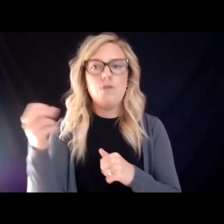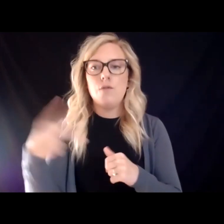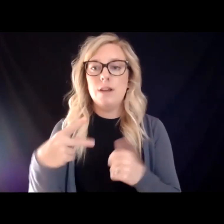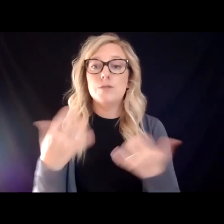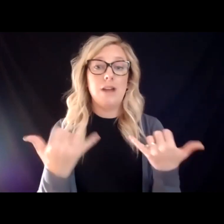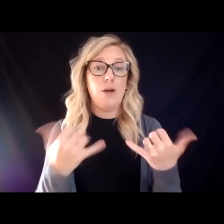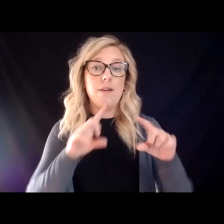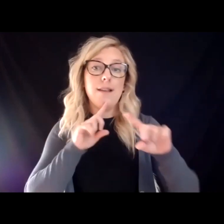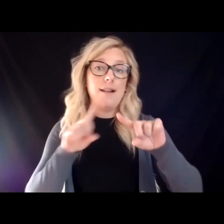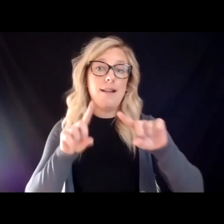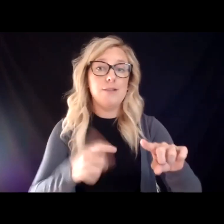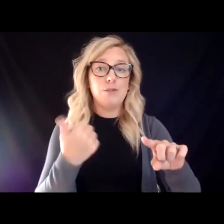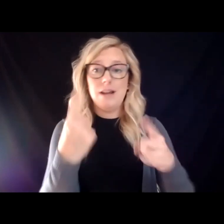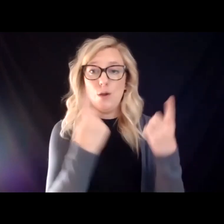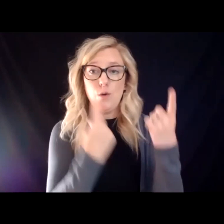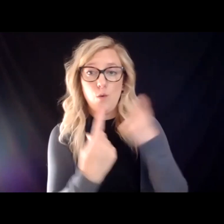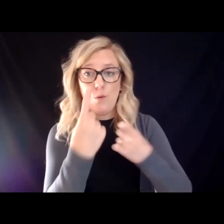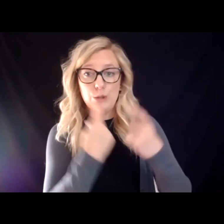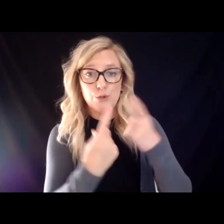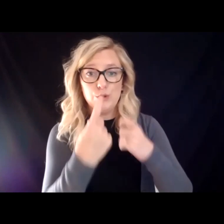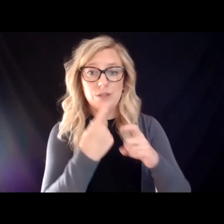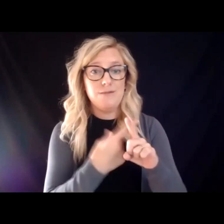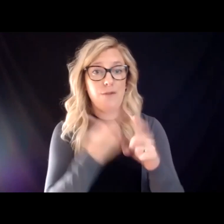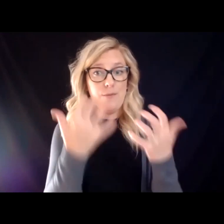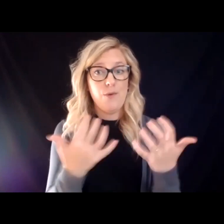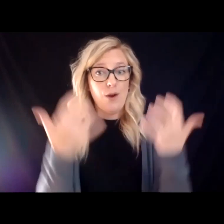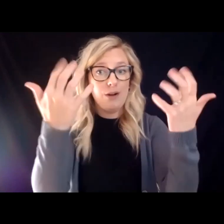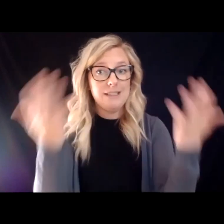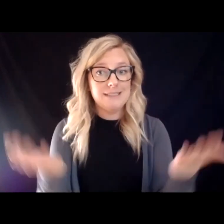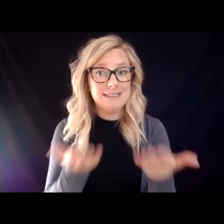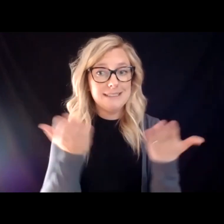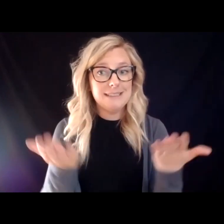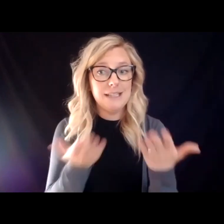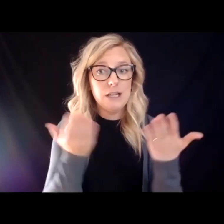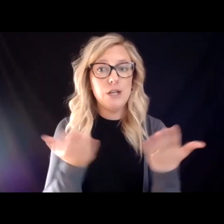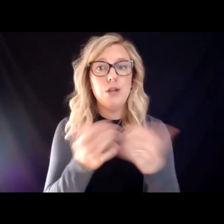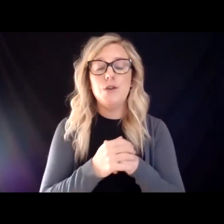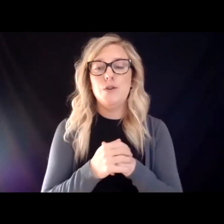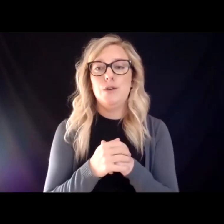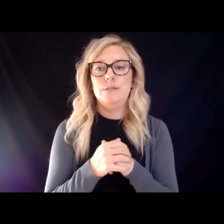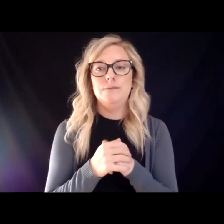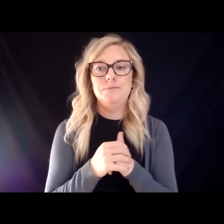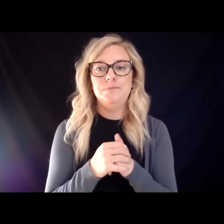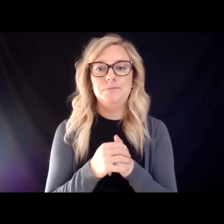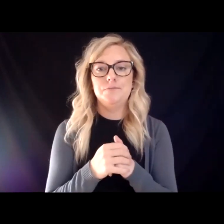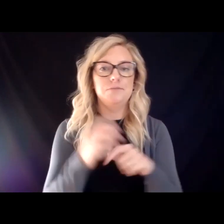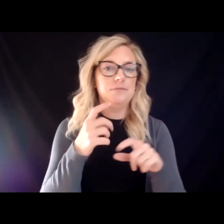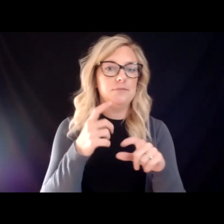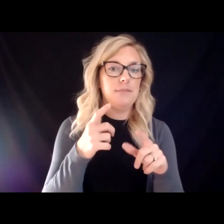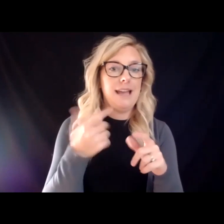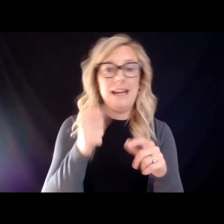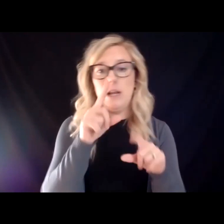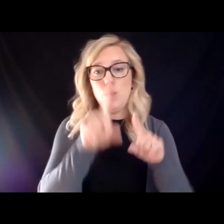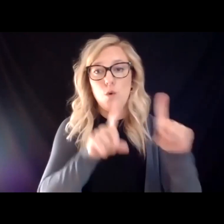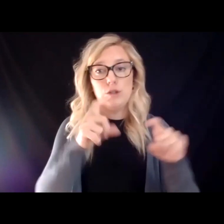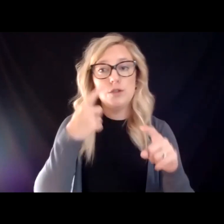some questions from everybody who's here, from our audience, for Margaret, for our